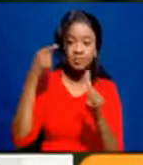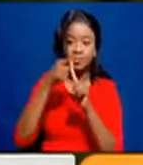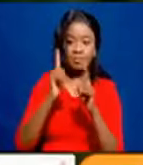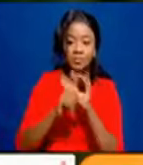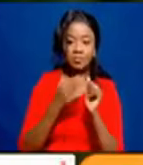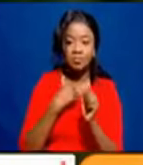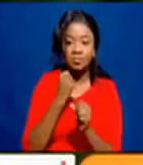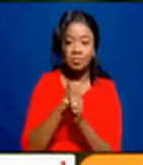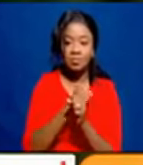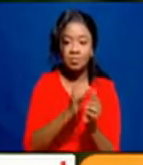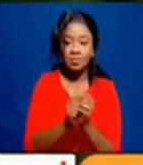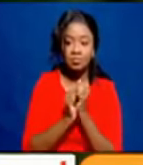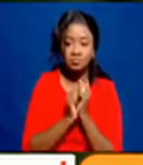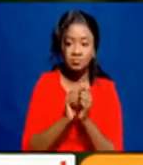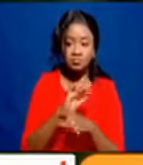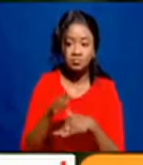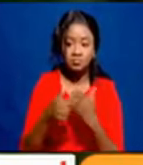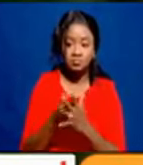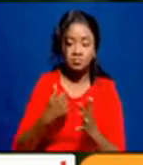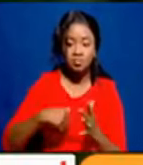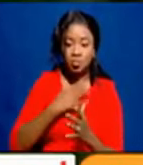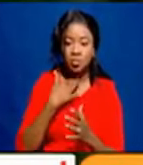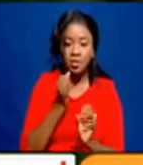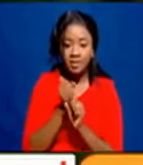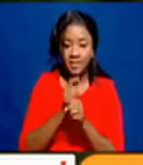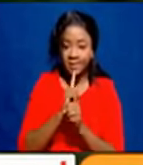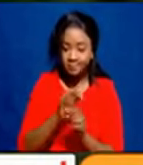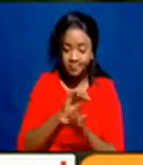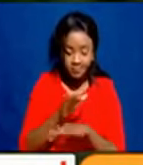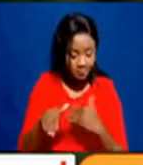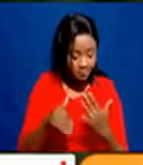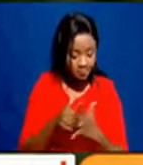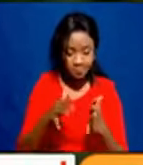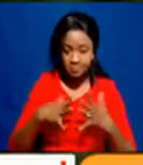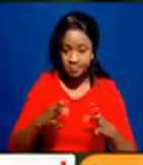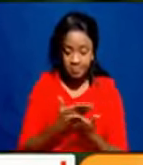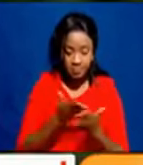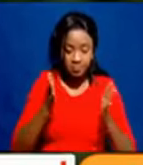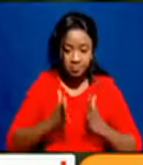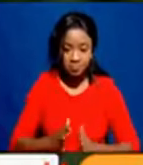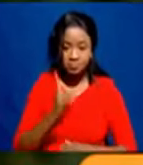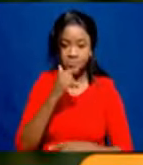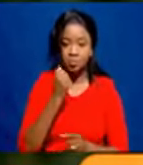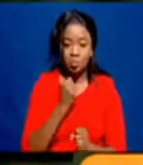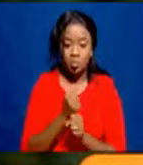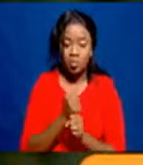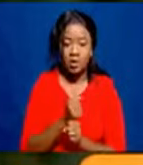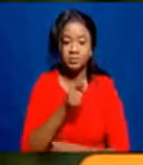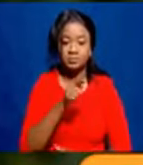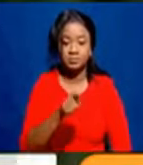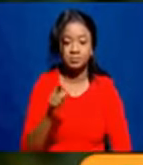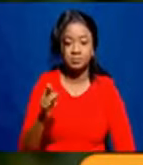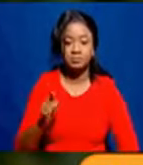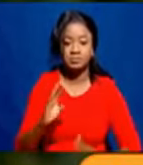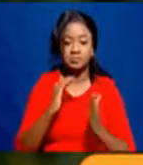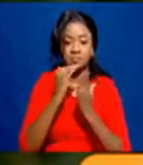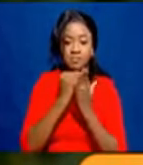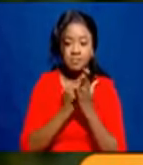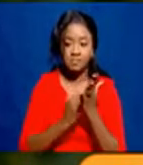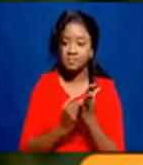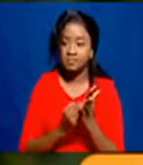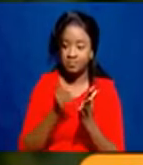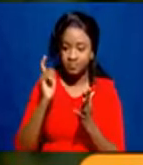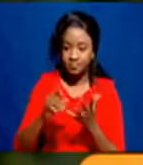unturned. We actually want to ensure that anybody who is a stakeholder to this project has